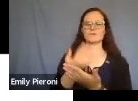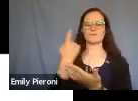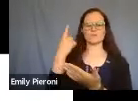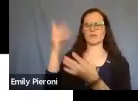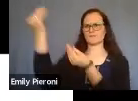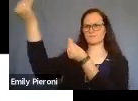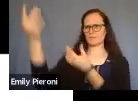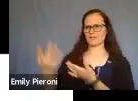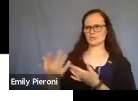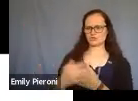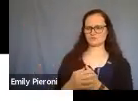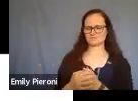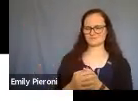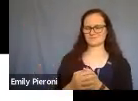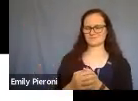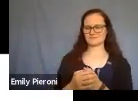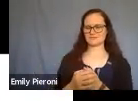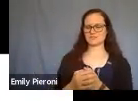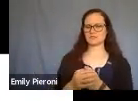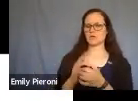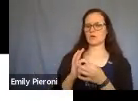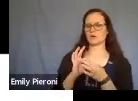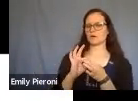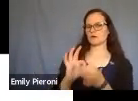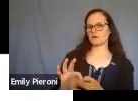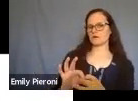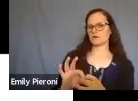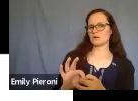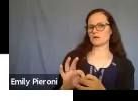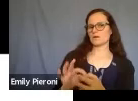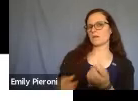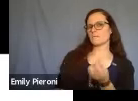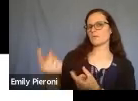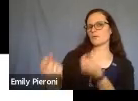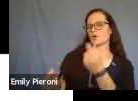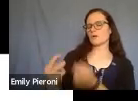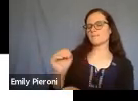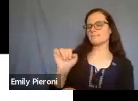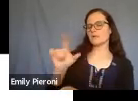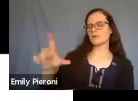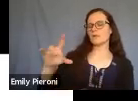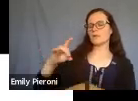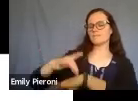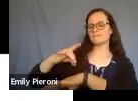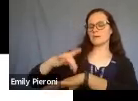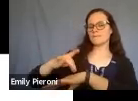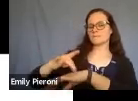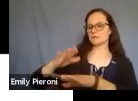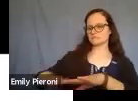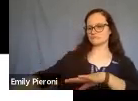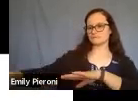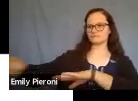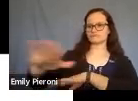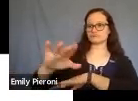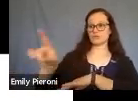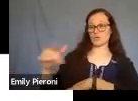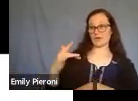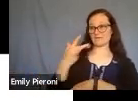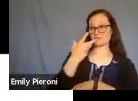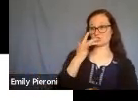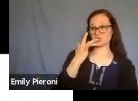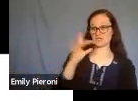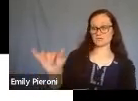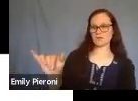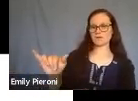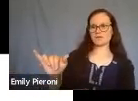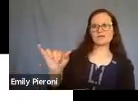information. Regarding your melons and your popcorn and your pumpkin patch and all the vegetables that you have, the chili, is it available for